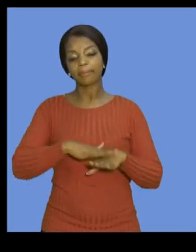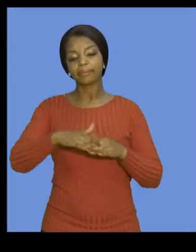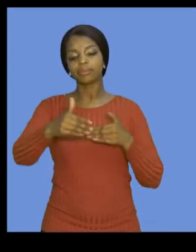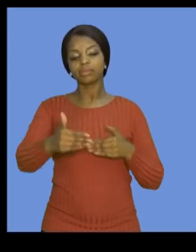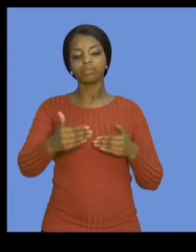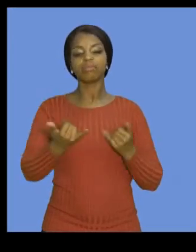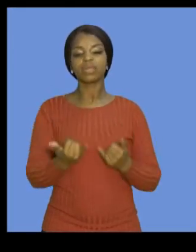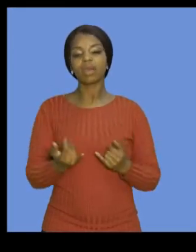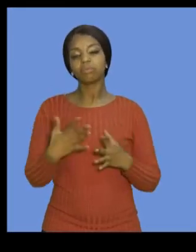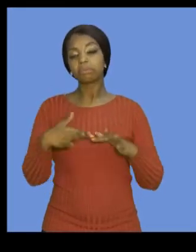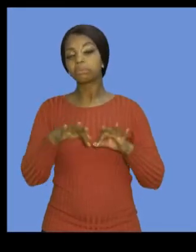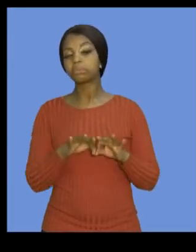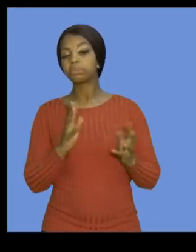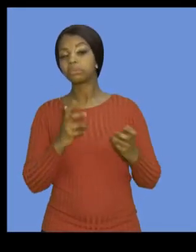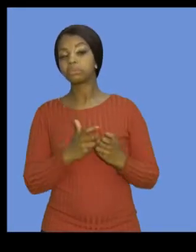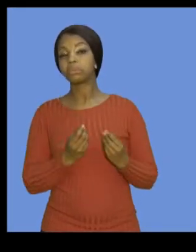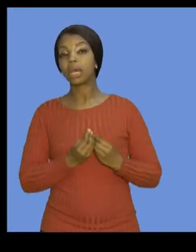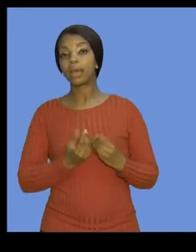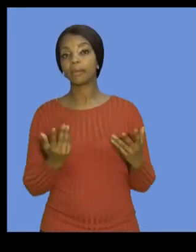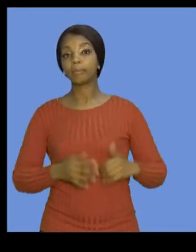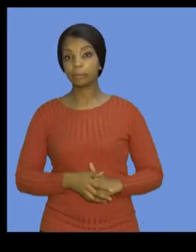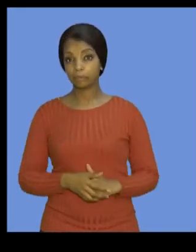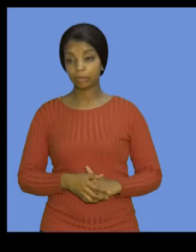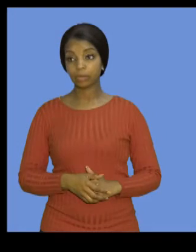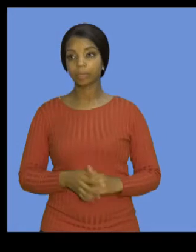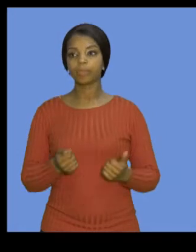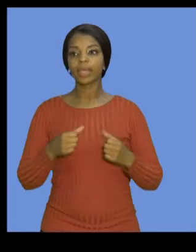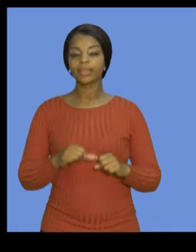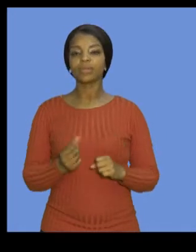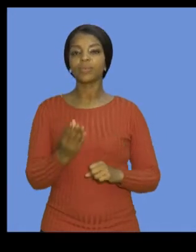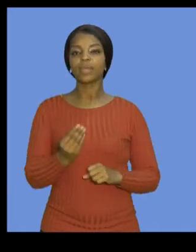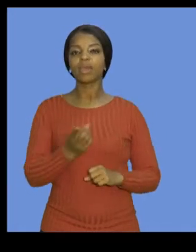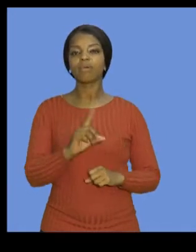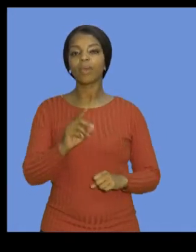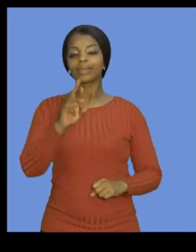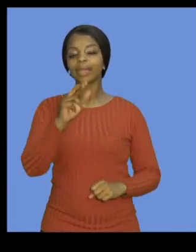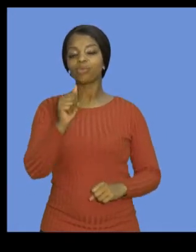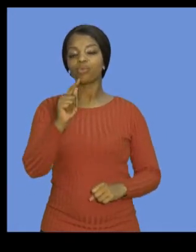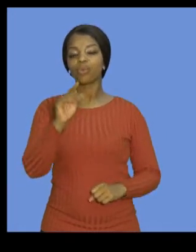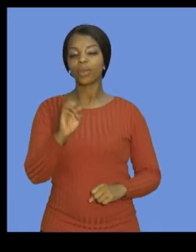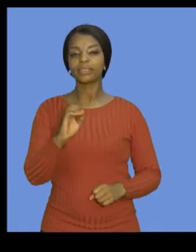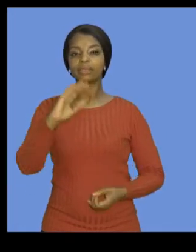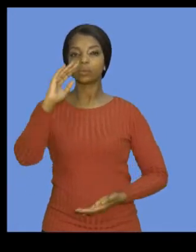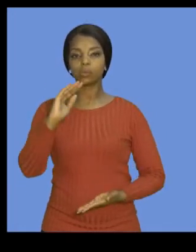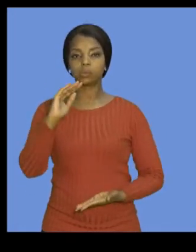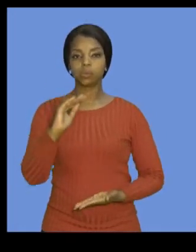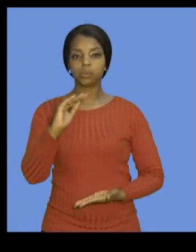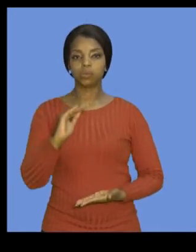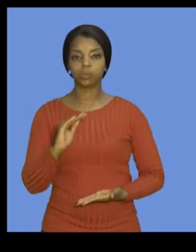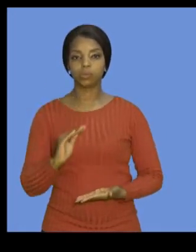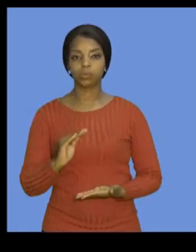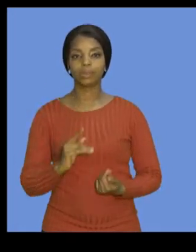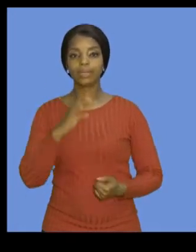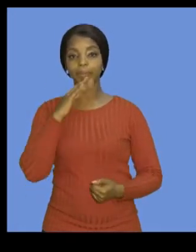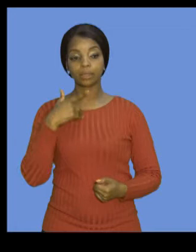time. And then we have the rate of depreciation. So that will tell us at what rate is the amount that